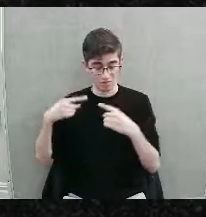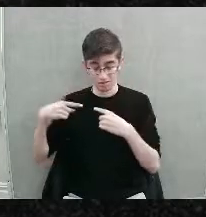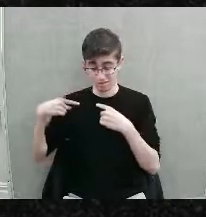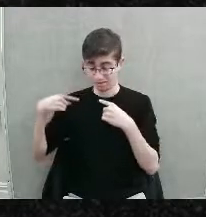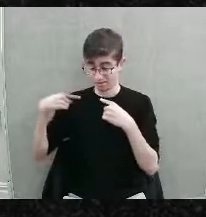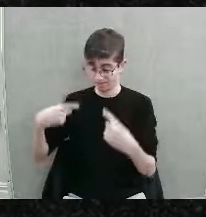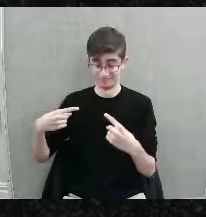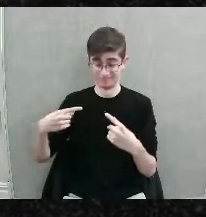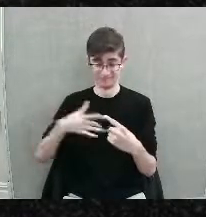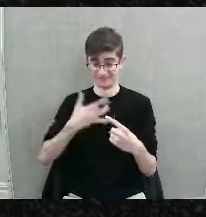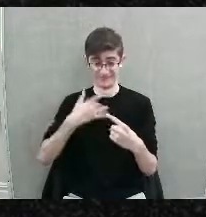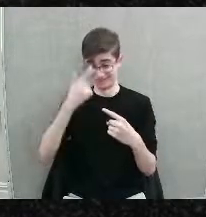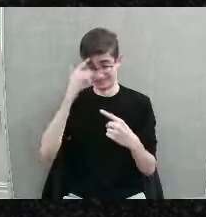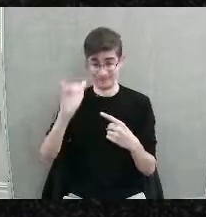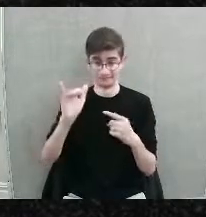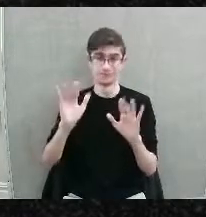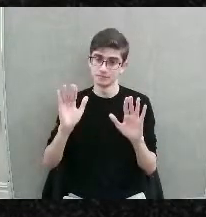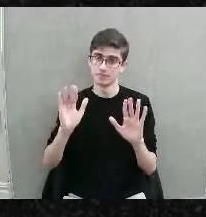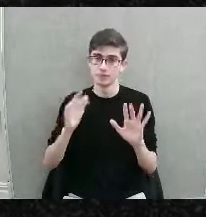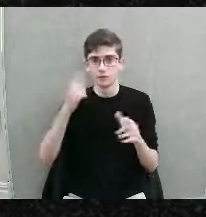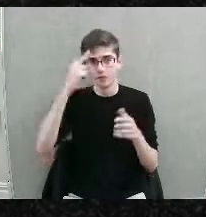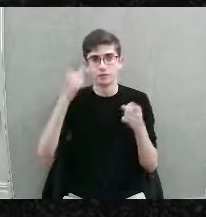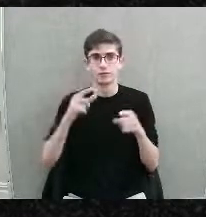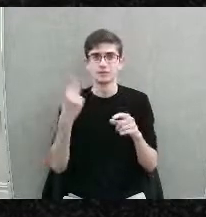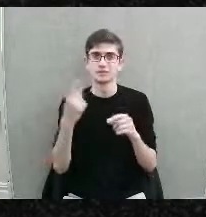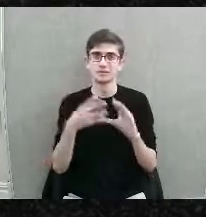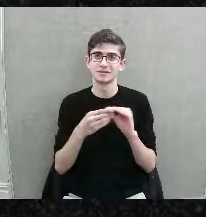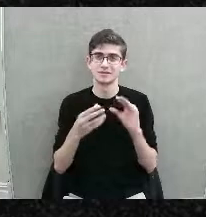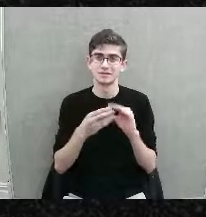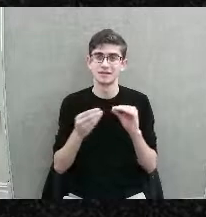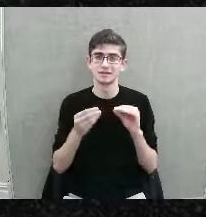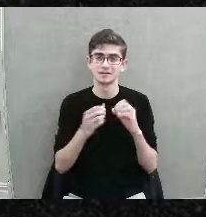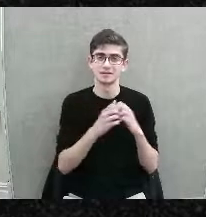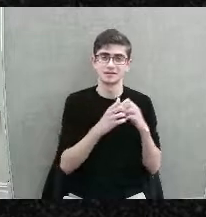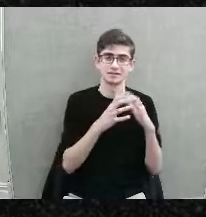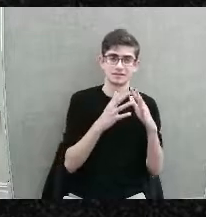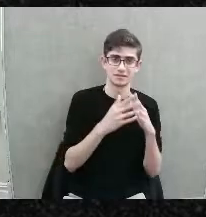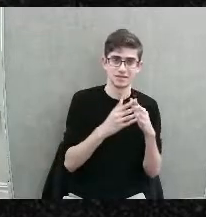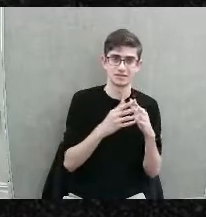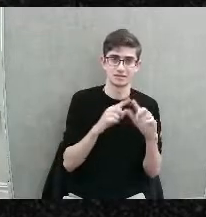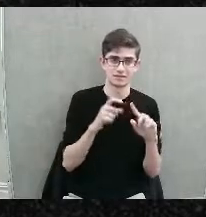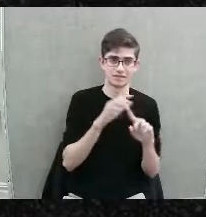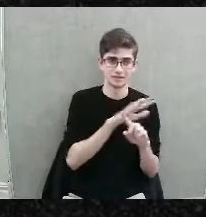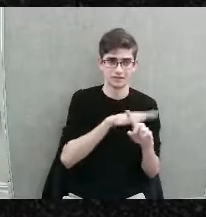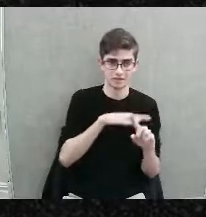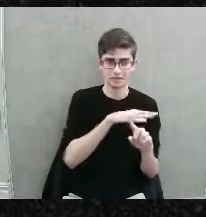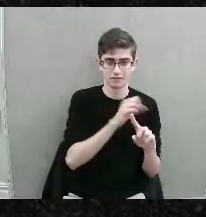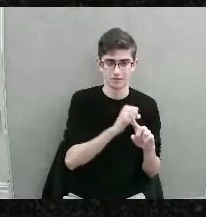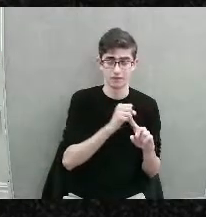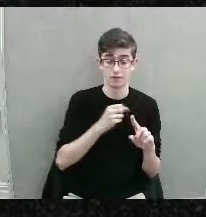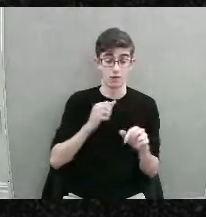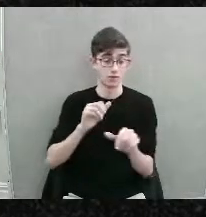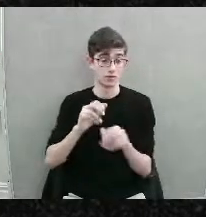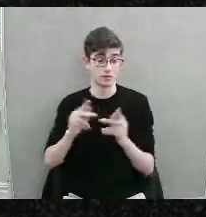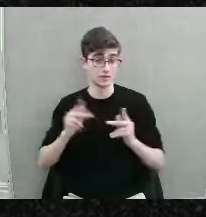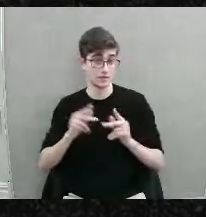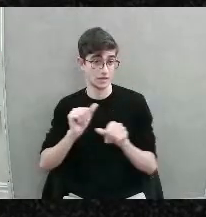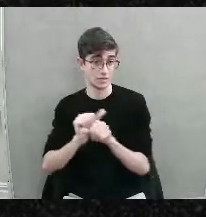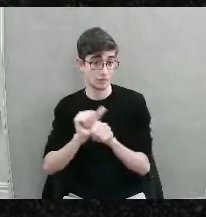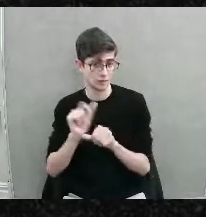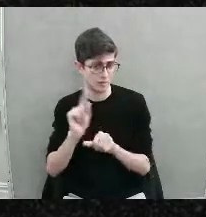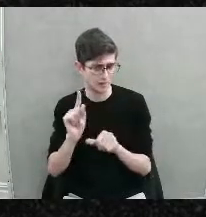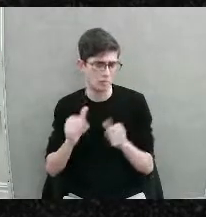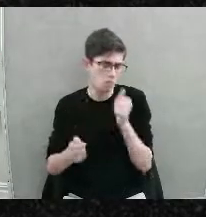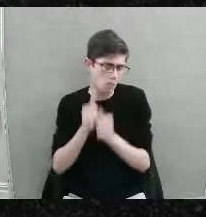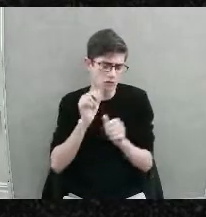I agree with some of the formulations that have been put forward, and you know, the area that I was working in most was the